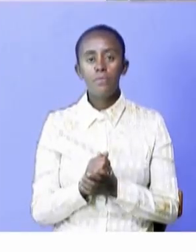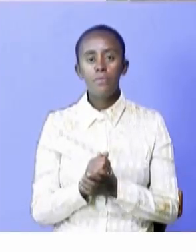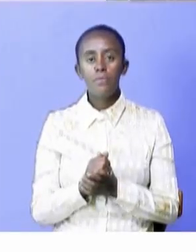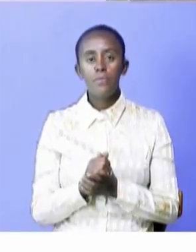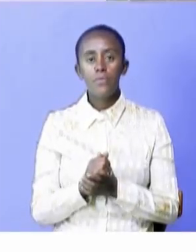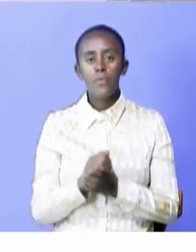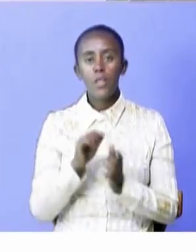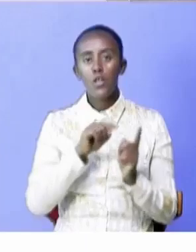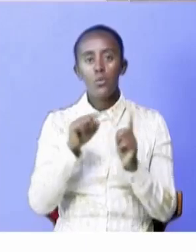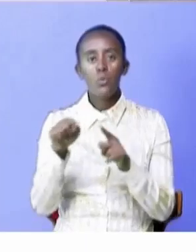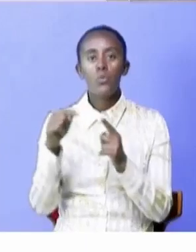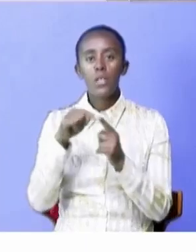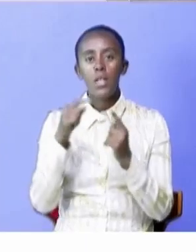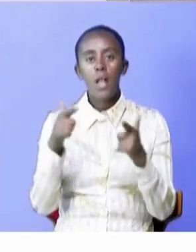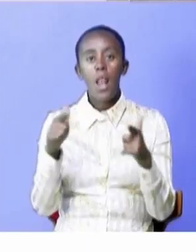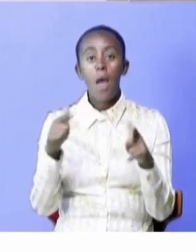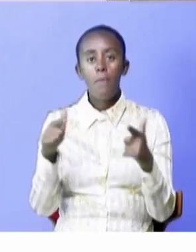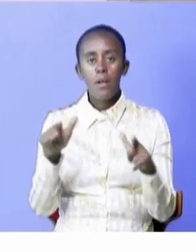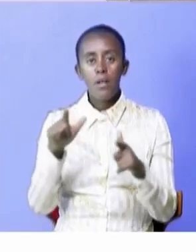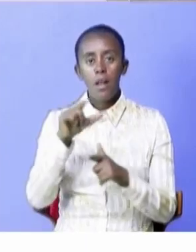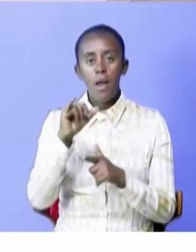to the library